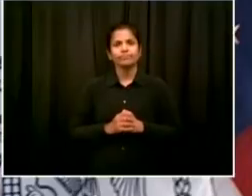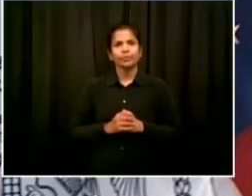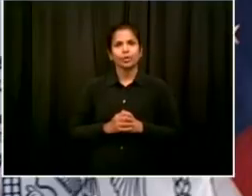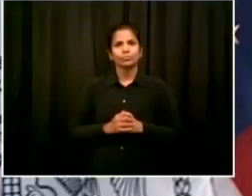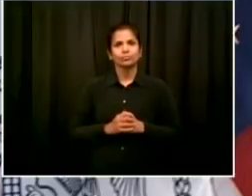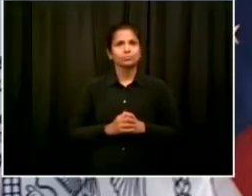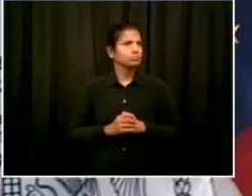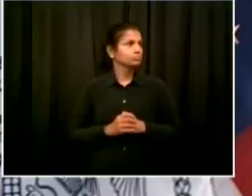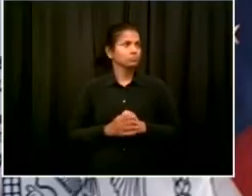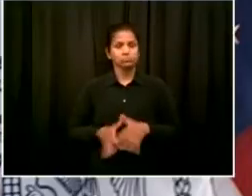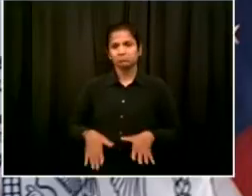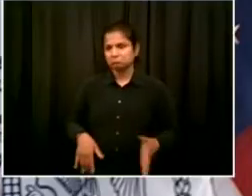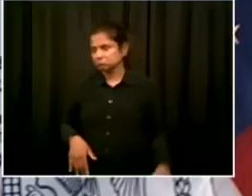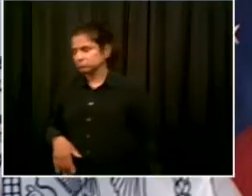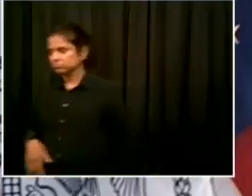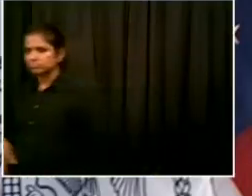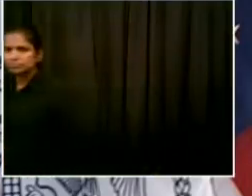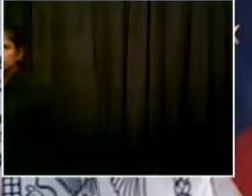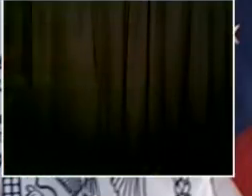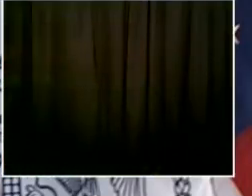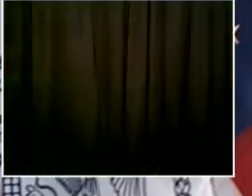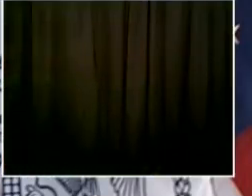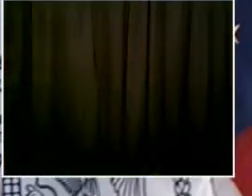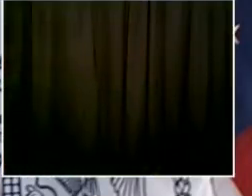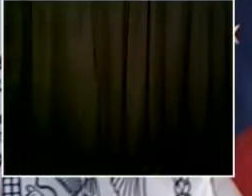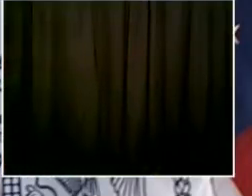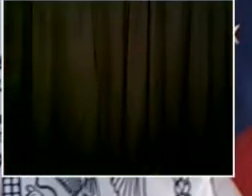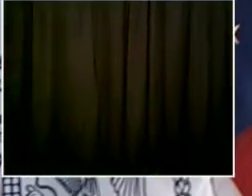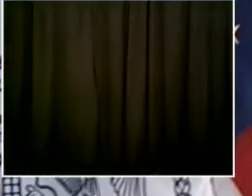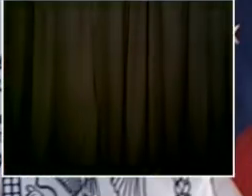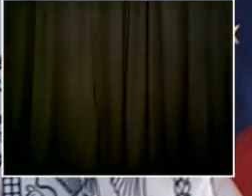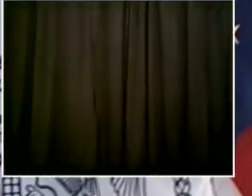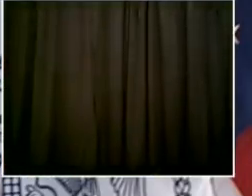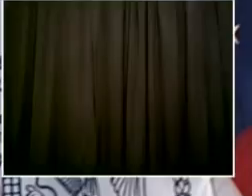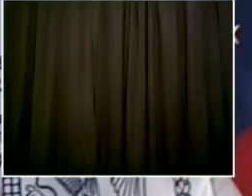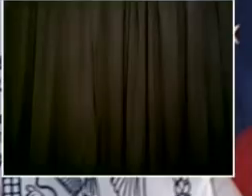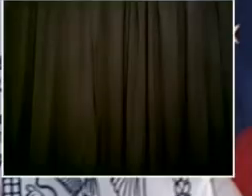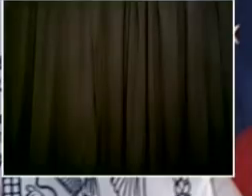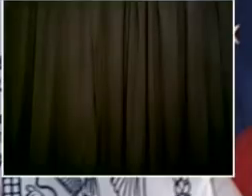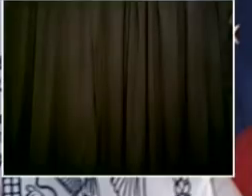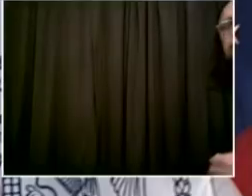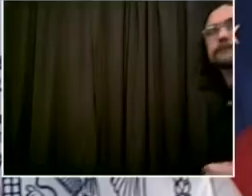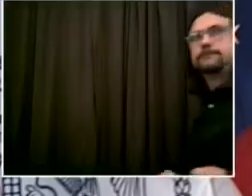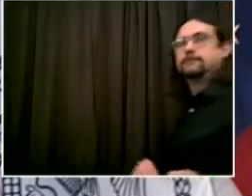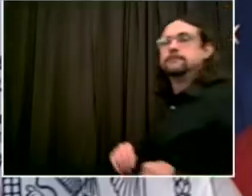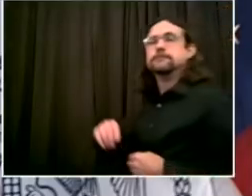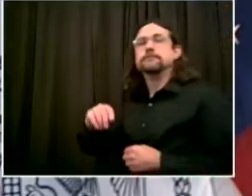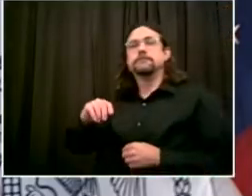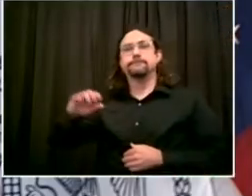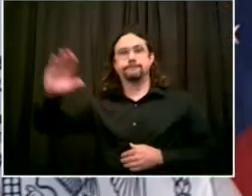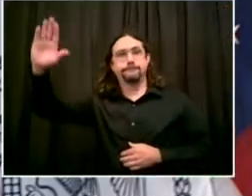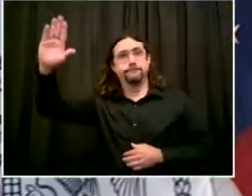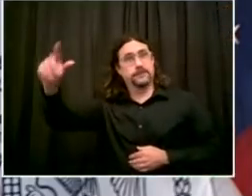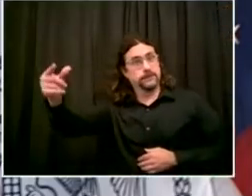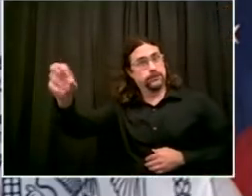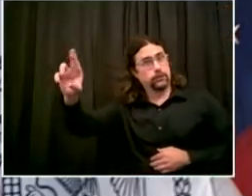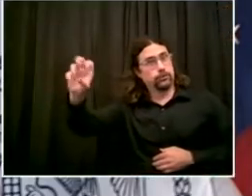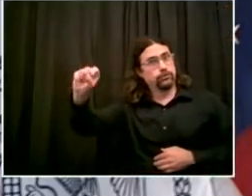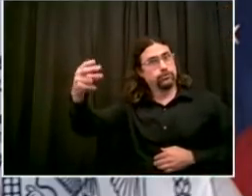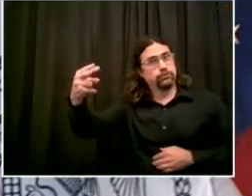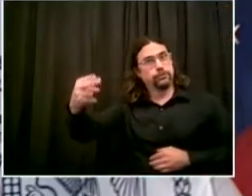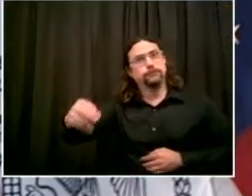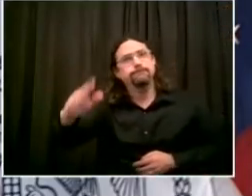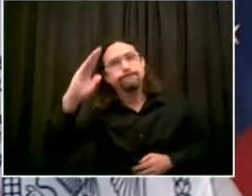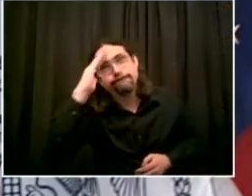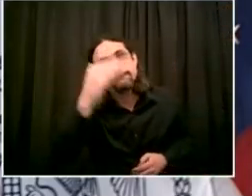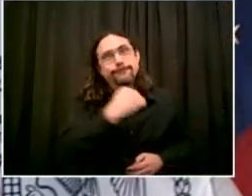Hello, Mr. Mayor and everyone on the call. Appreciate you taking the question. So 2 weeks ago, I asked you about the Department of Education's plan for the 150,000